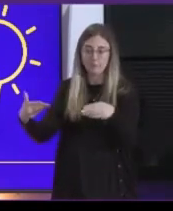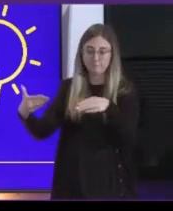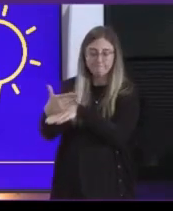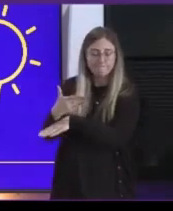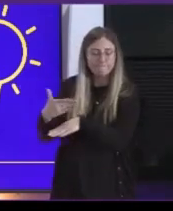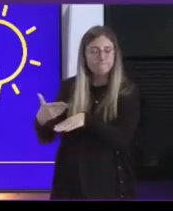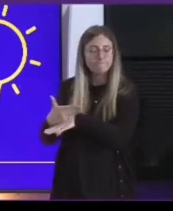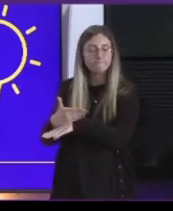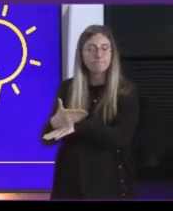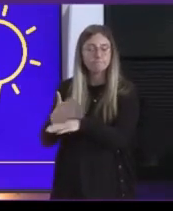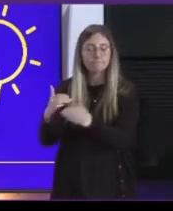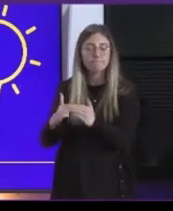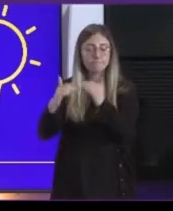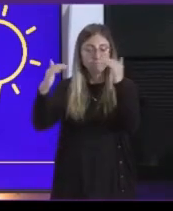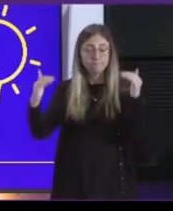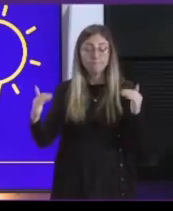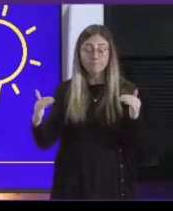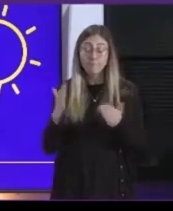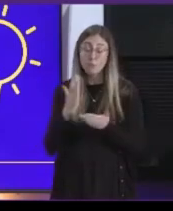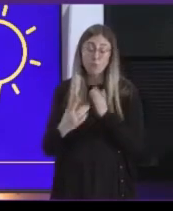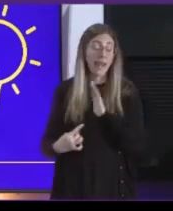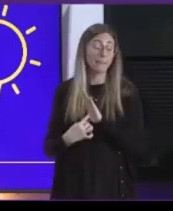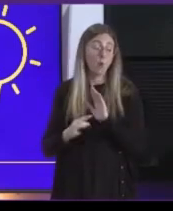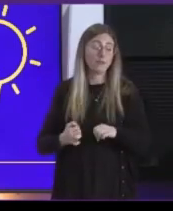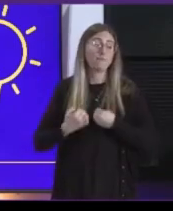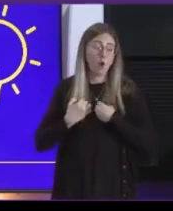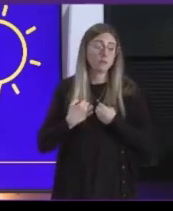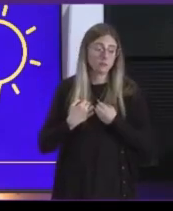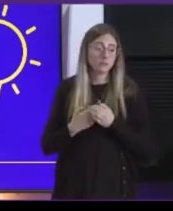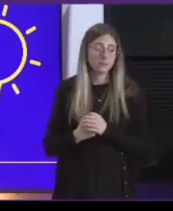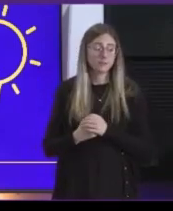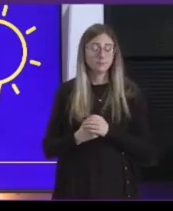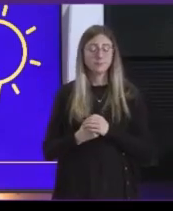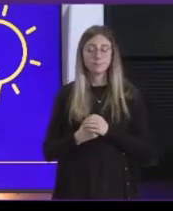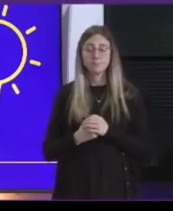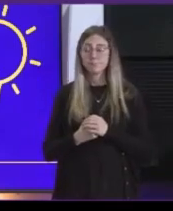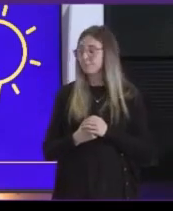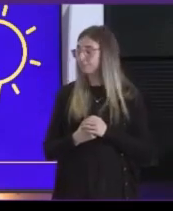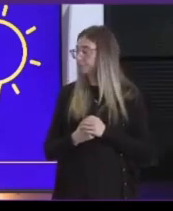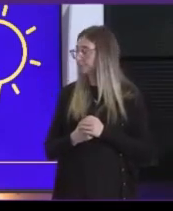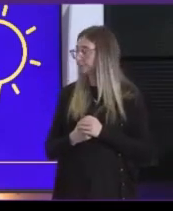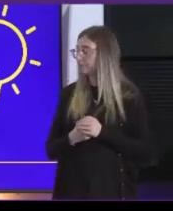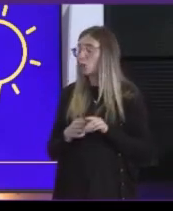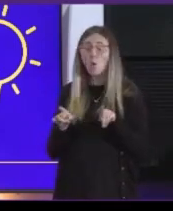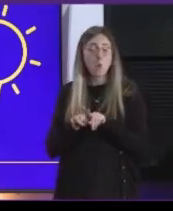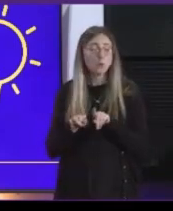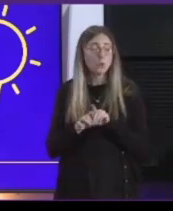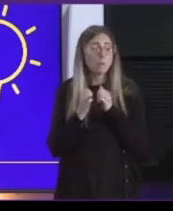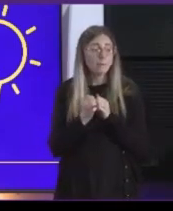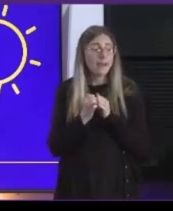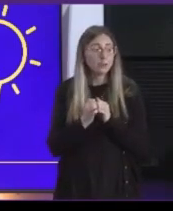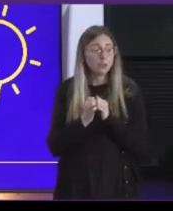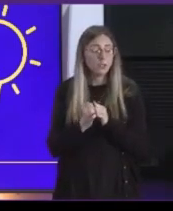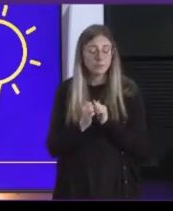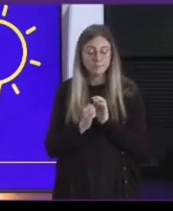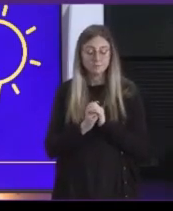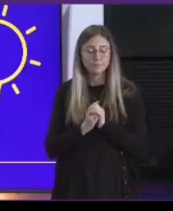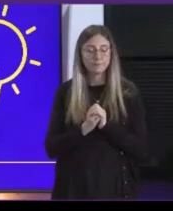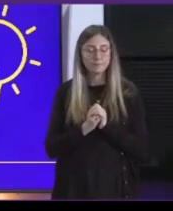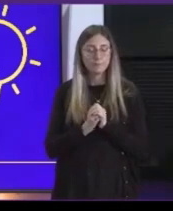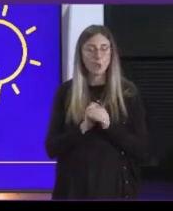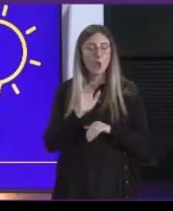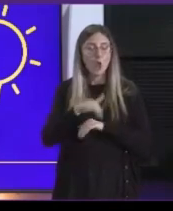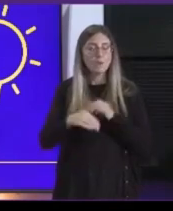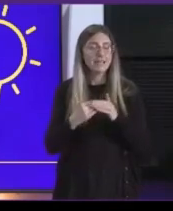actors in this area is very important for us. So, but if I could just also mention that what Susanna was talking about